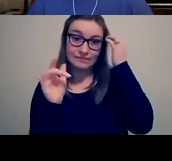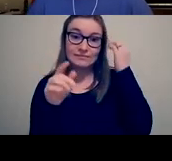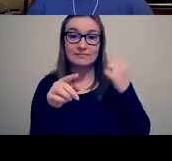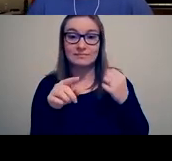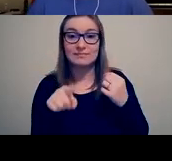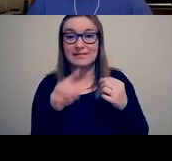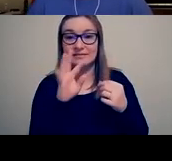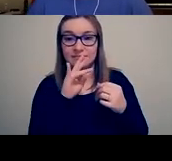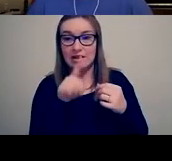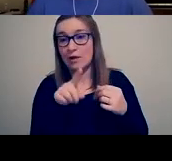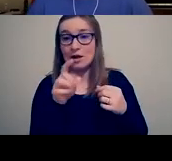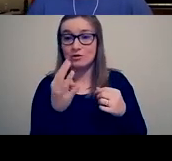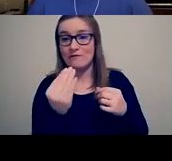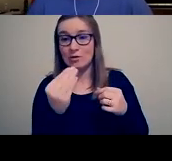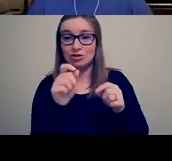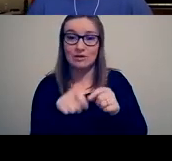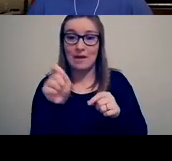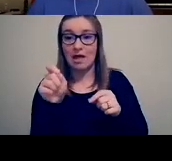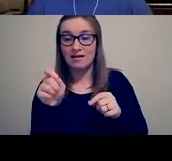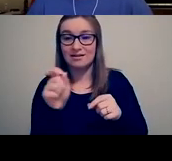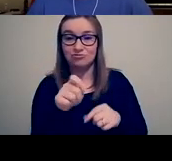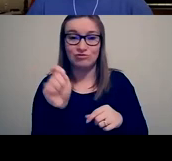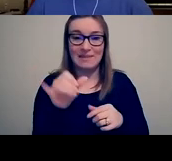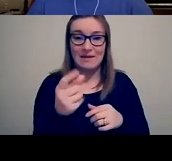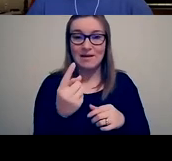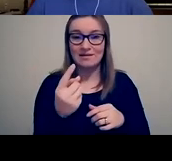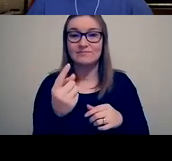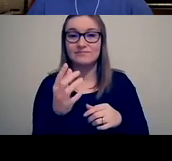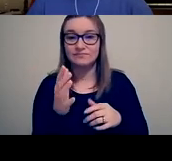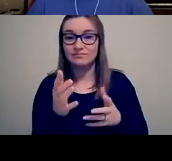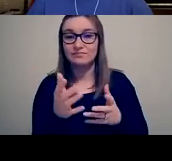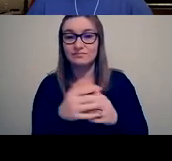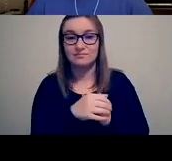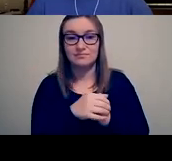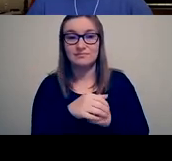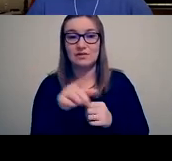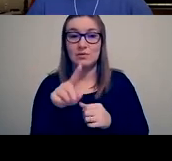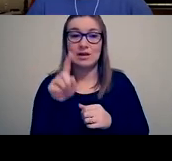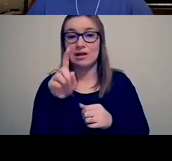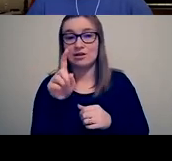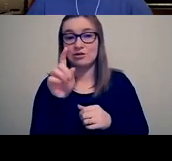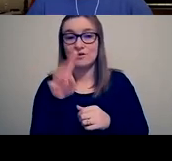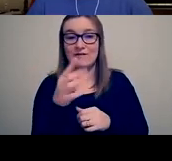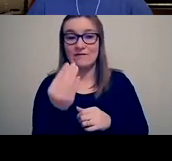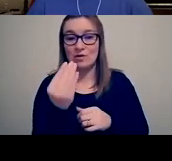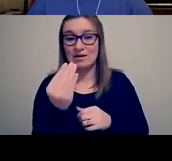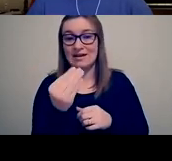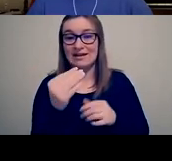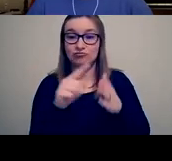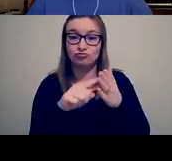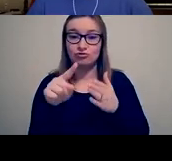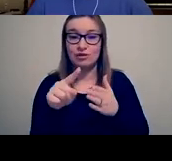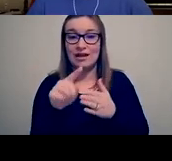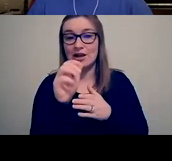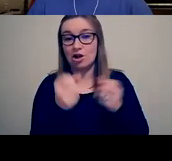Okay, I'm going to check this one. I think it all goes back to on input. Left parent 114, like right parent checkbox not checked. Cars demo vertical bar facet